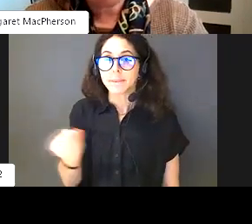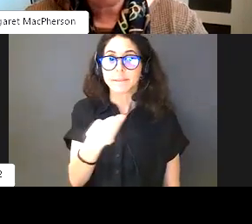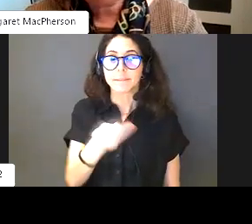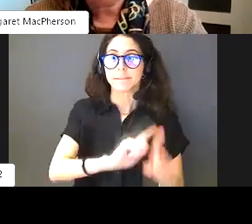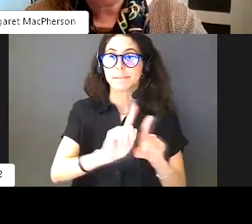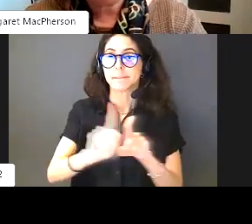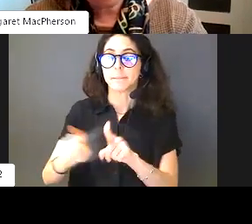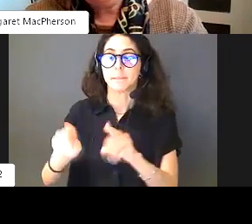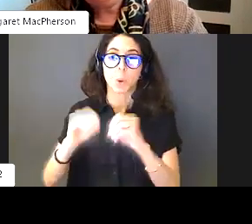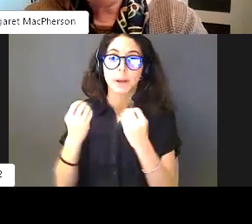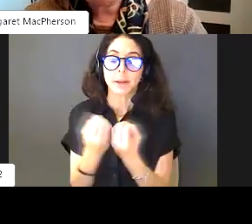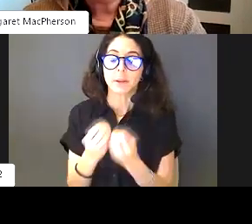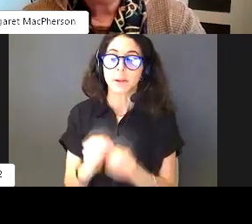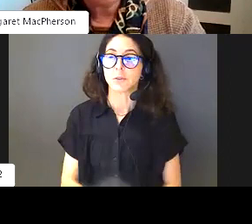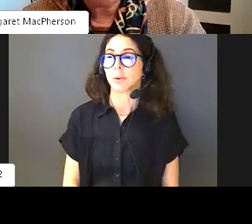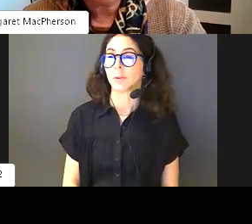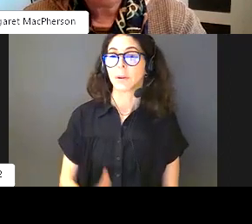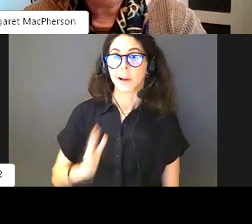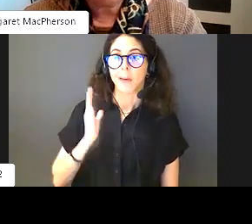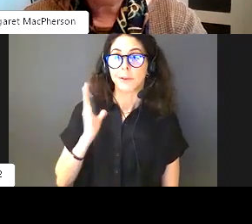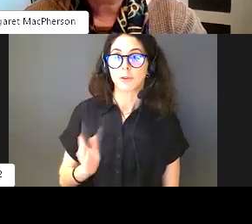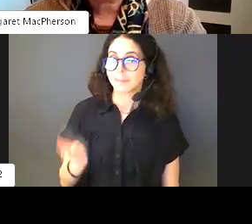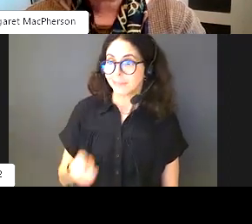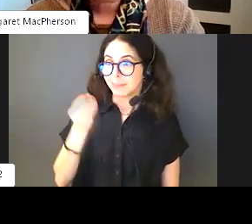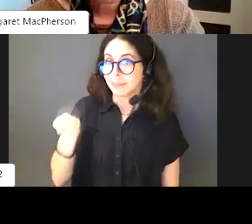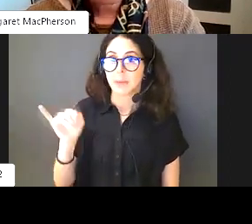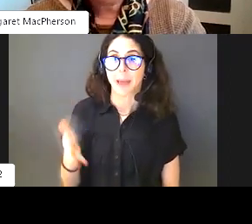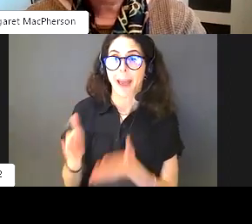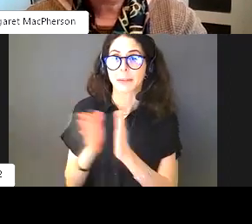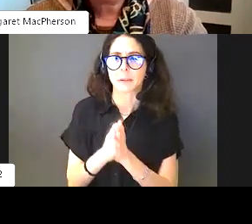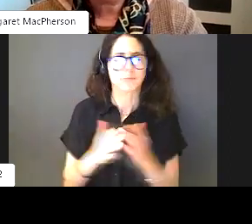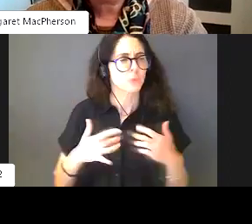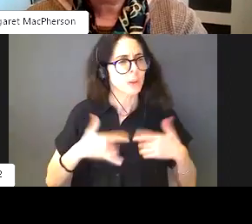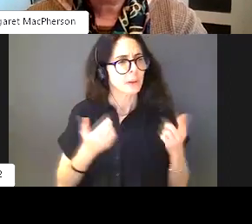organizations, officials, about what you're working on.